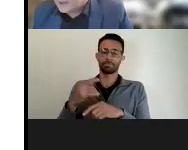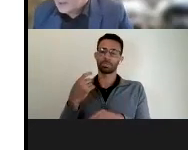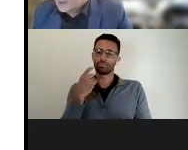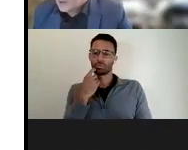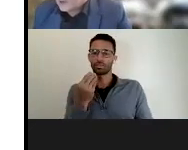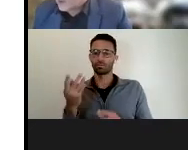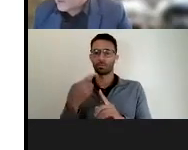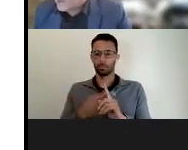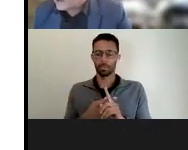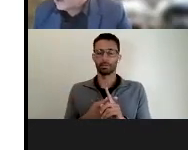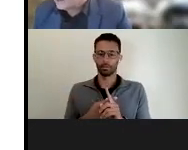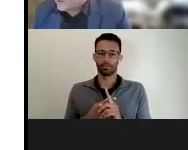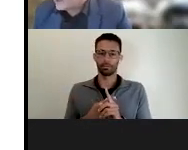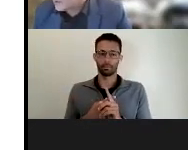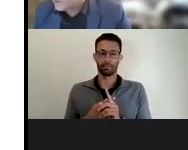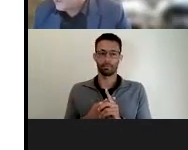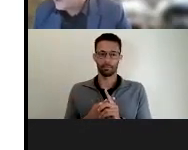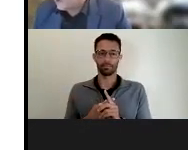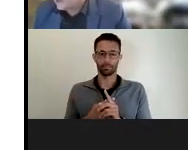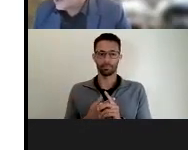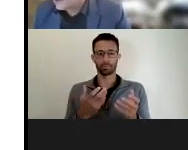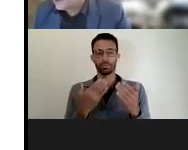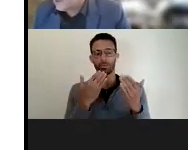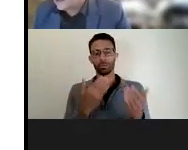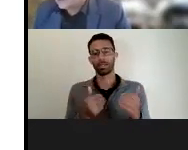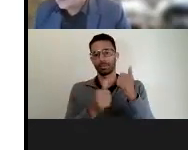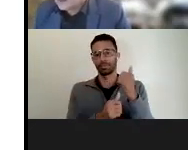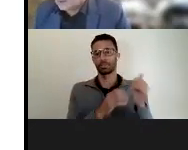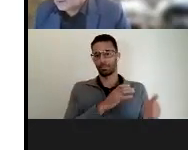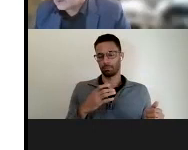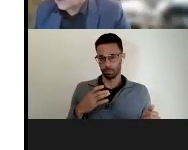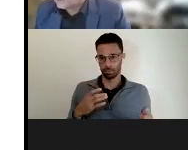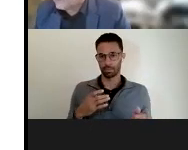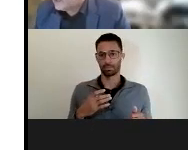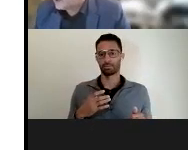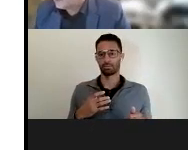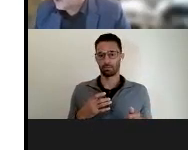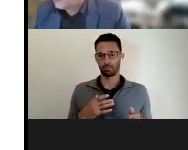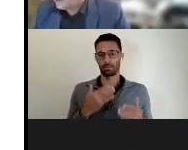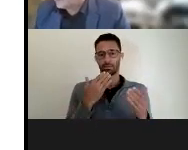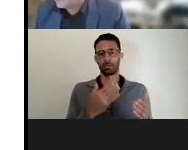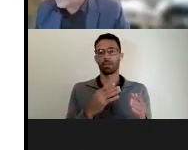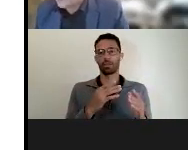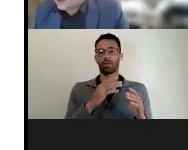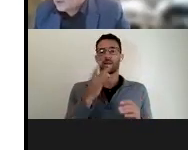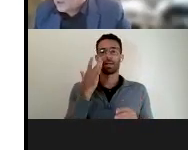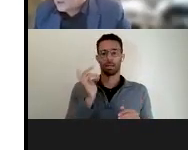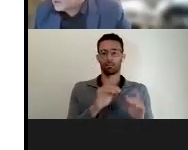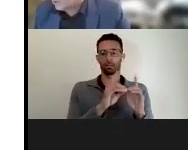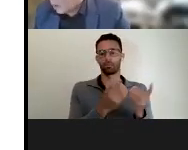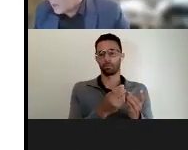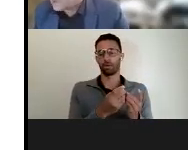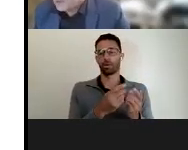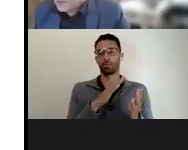last meeting, and I want to thank, I think the subcommittee definitely wants to thank the California Department of Aging, led by Sarah